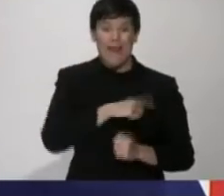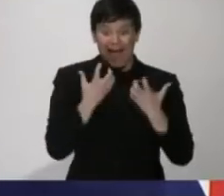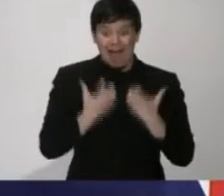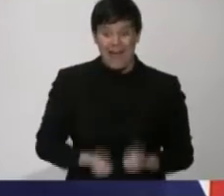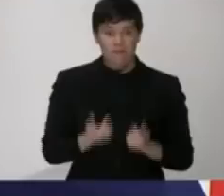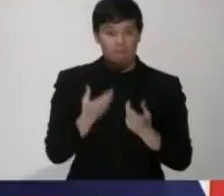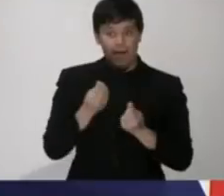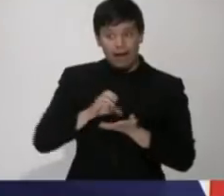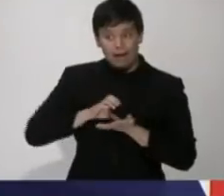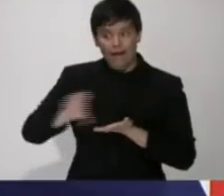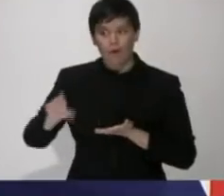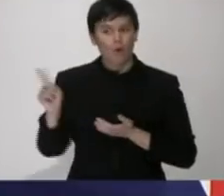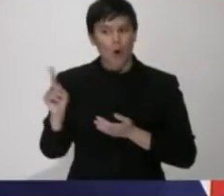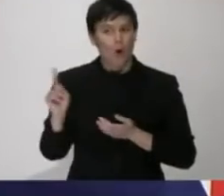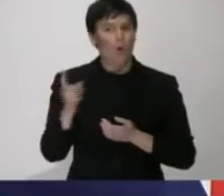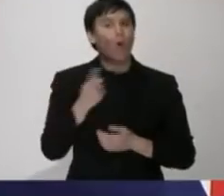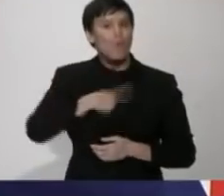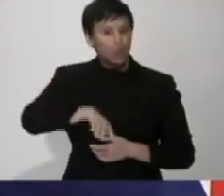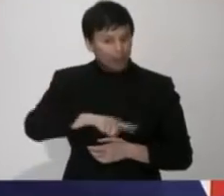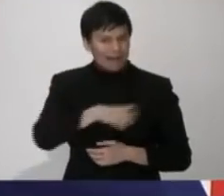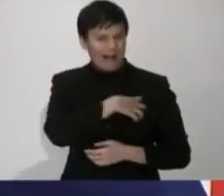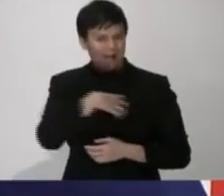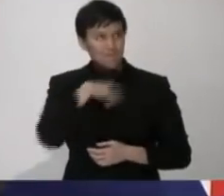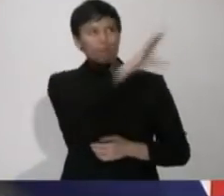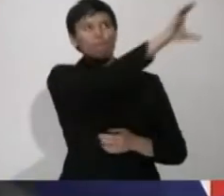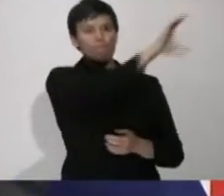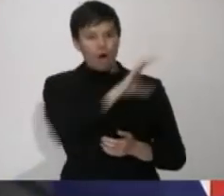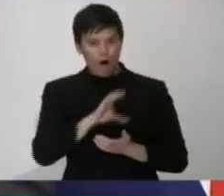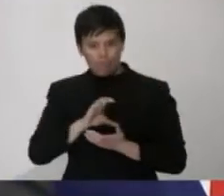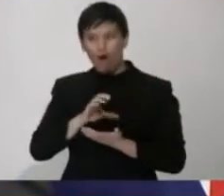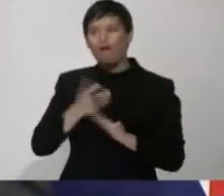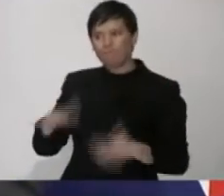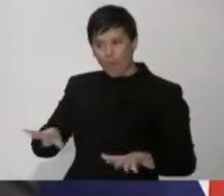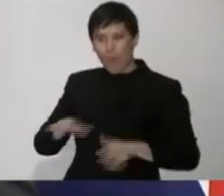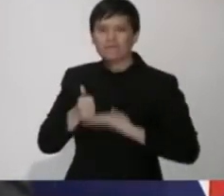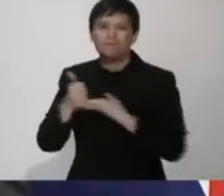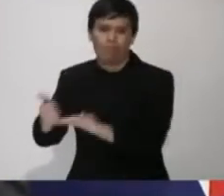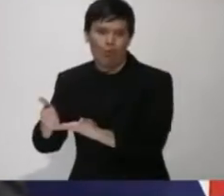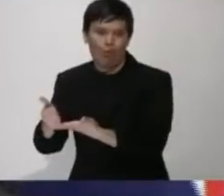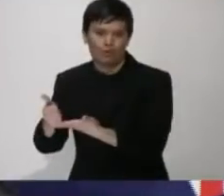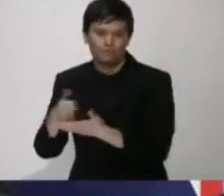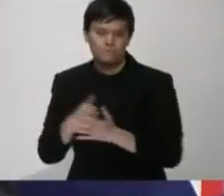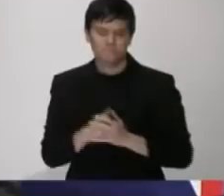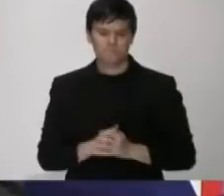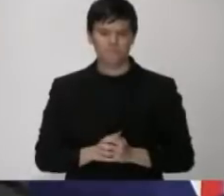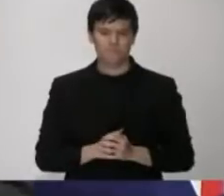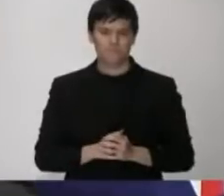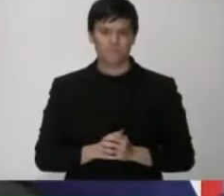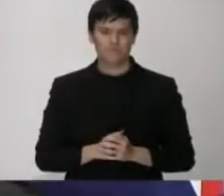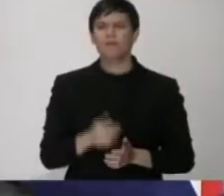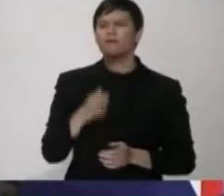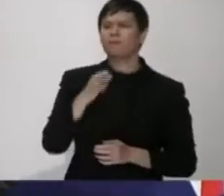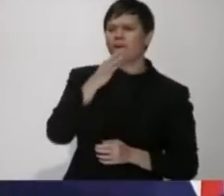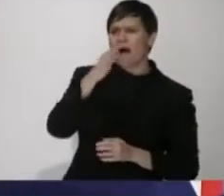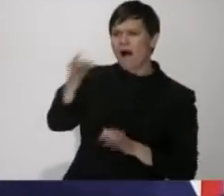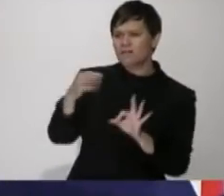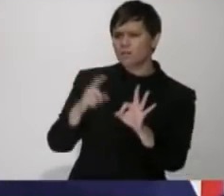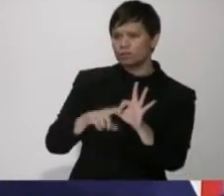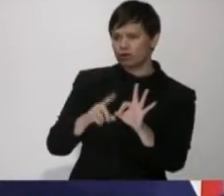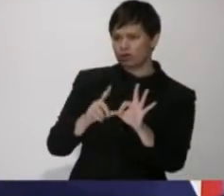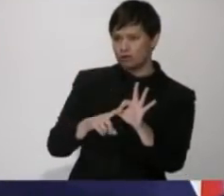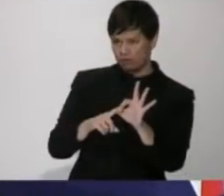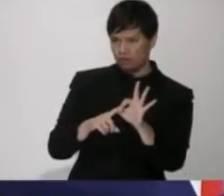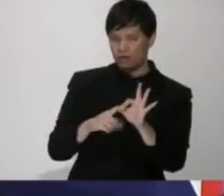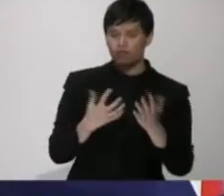we provide the support that's needed. Jason. Just on the level of debt, so excuse me if this is a bit pointy-headed, but how much government debt does the Reserve Bank